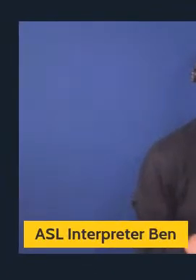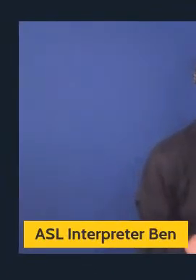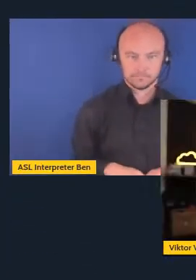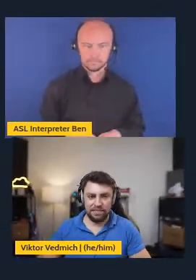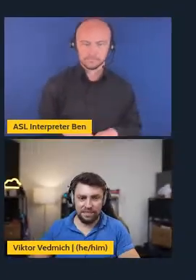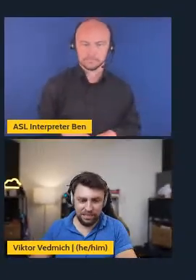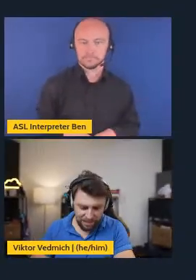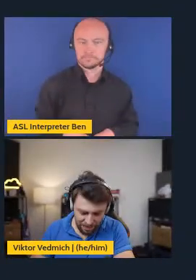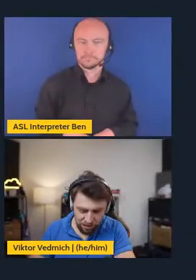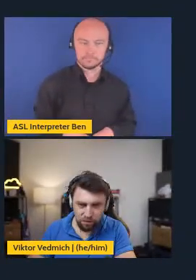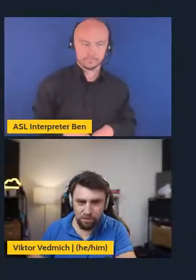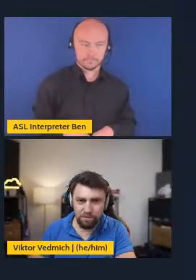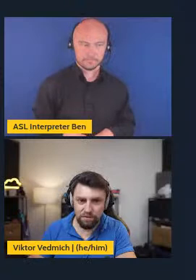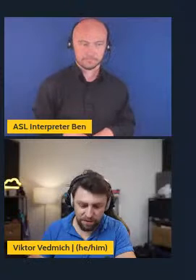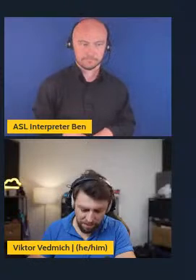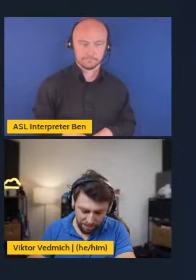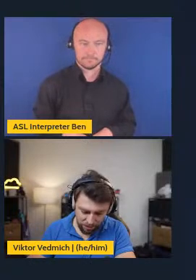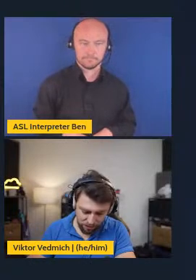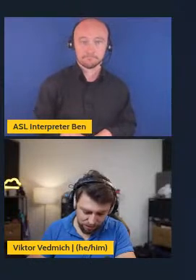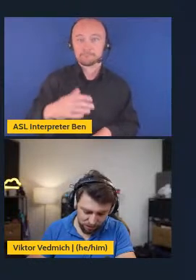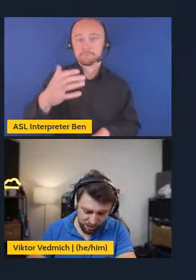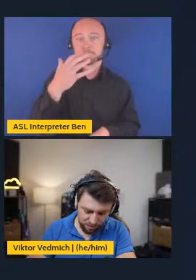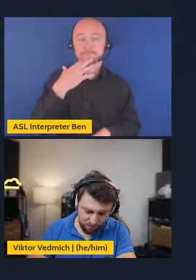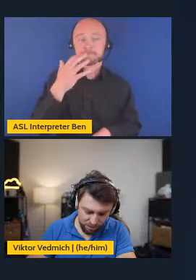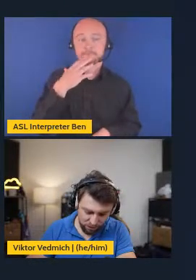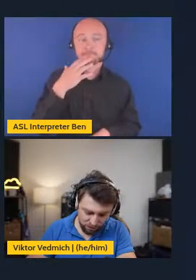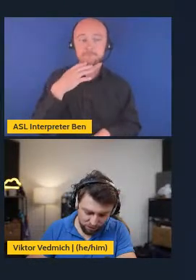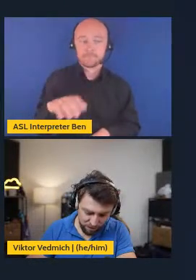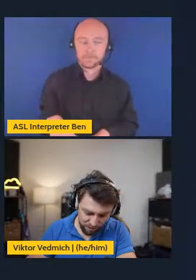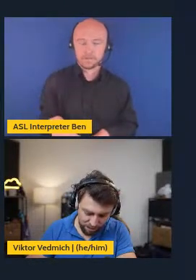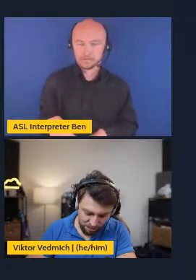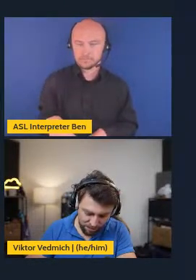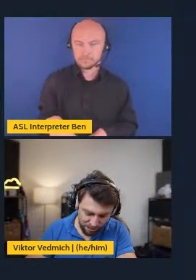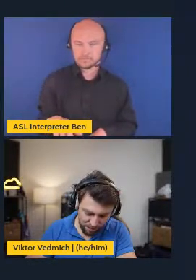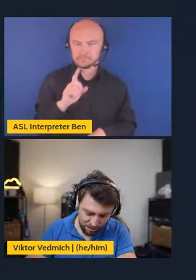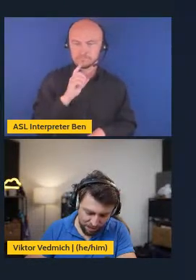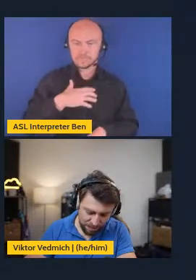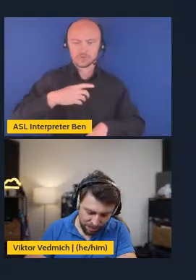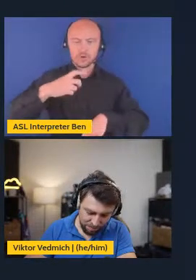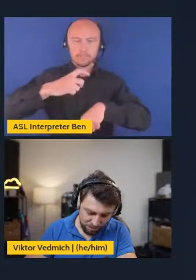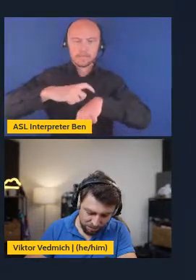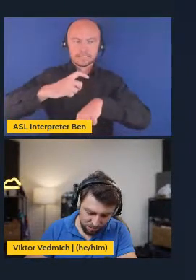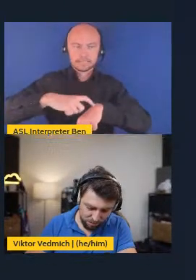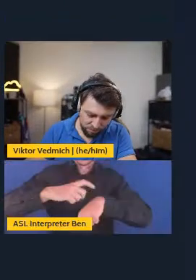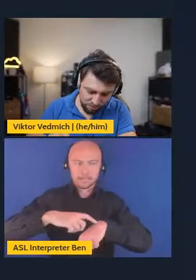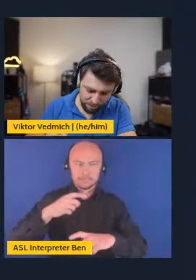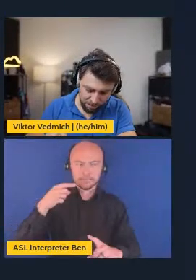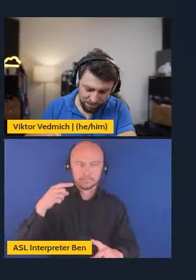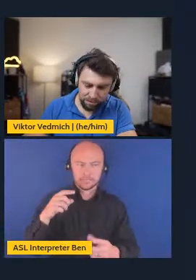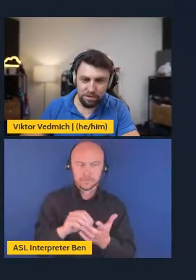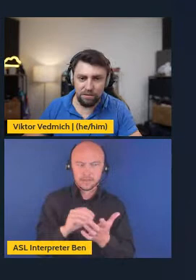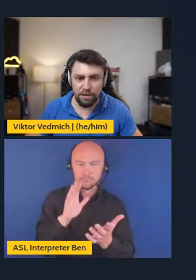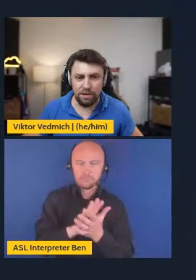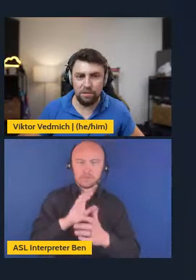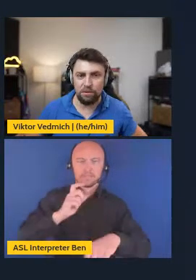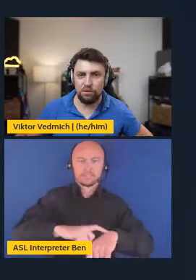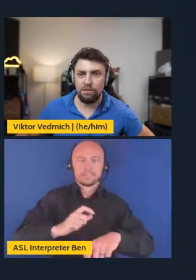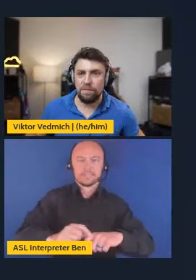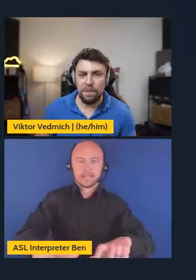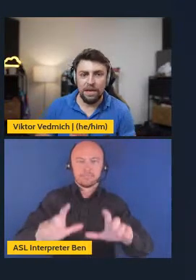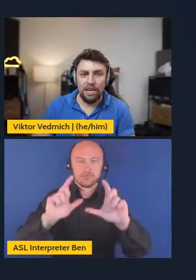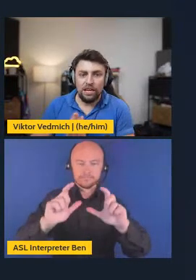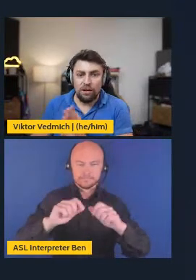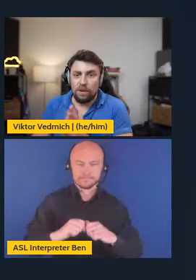yeah, thank you very much. Just to make sure that I am on time, I'm going to put a timer on my